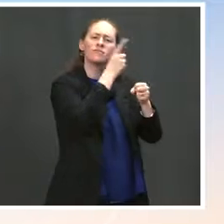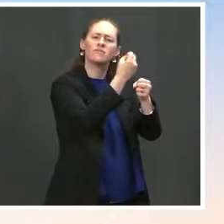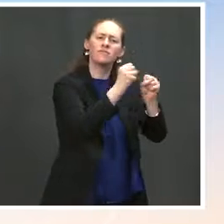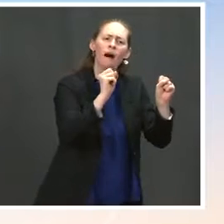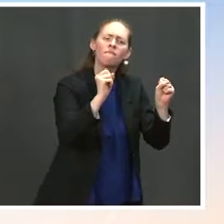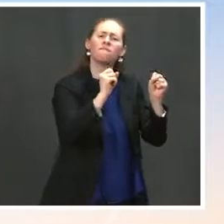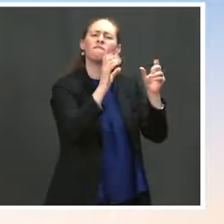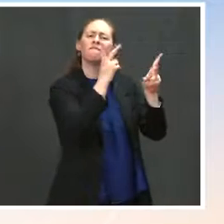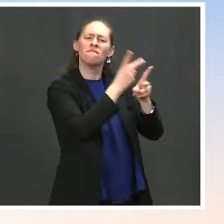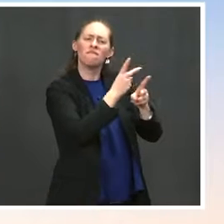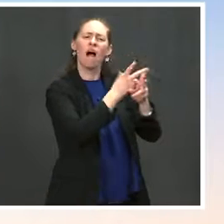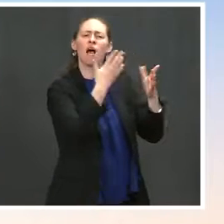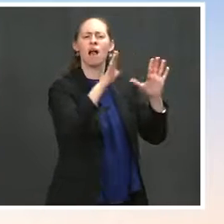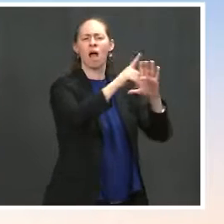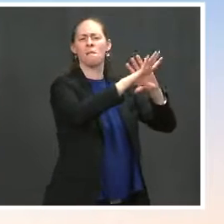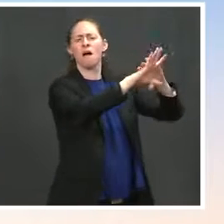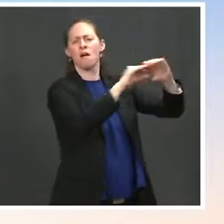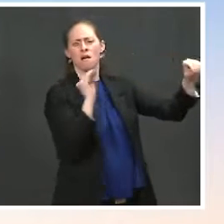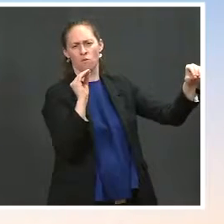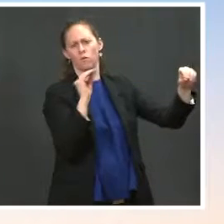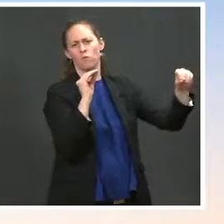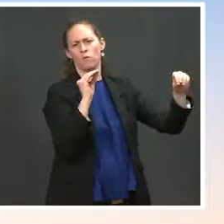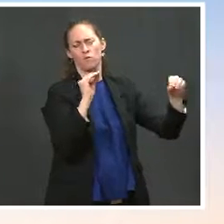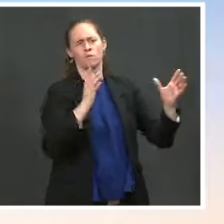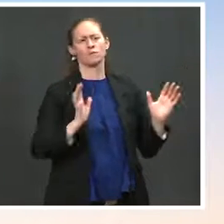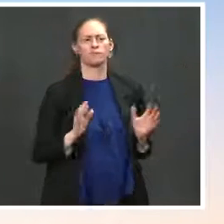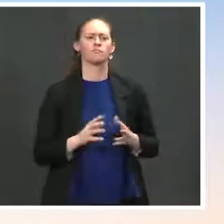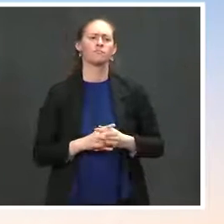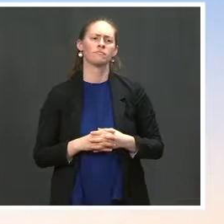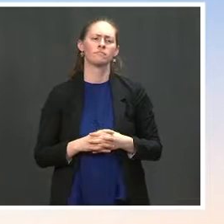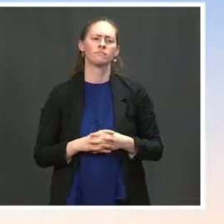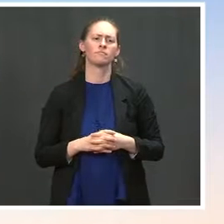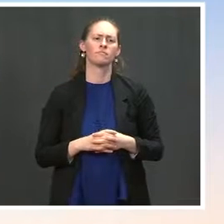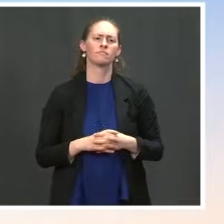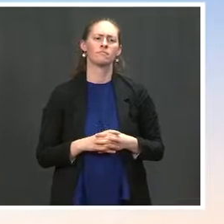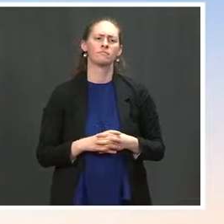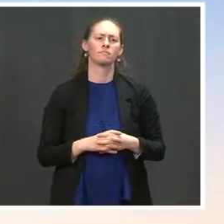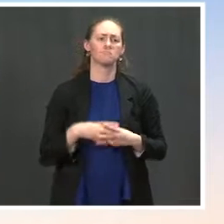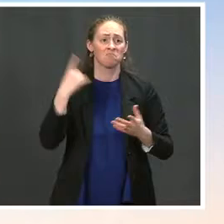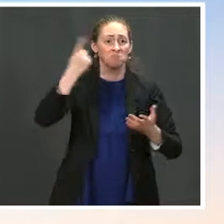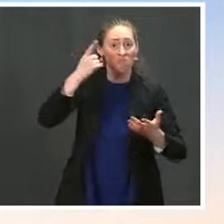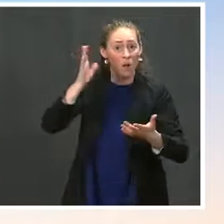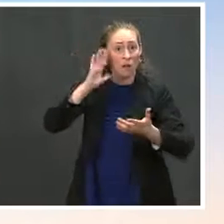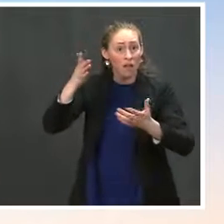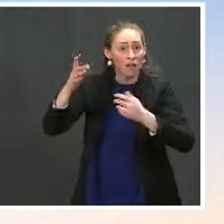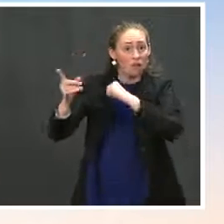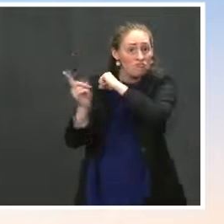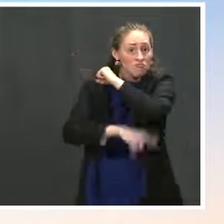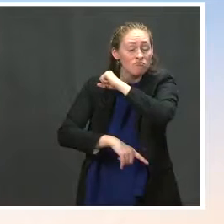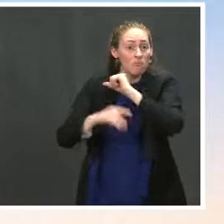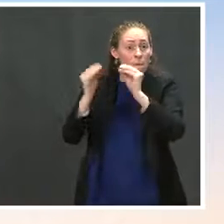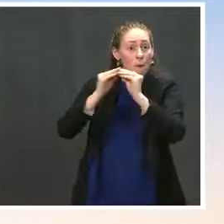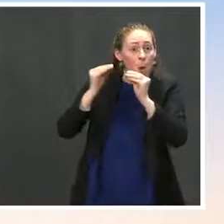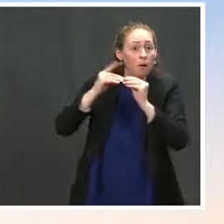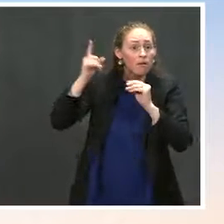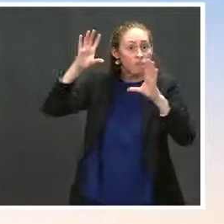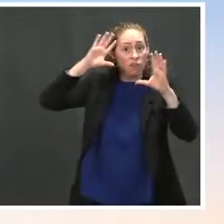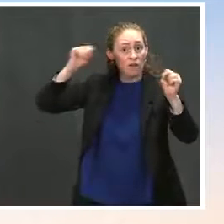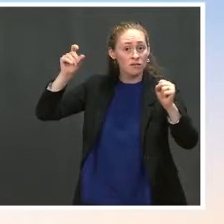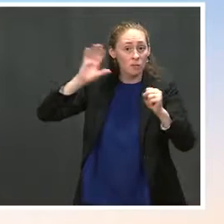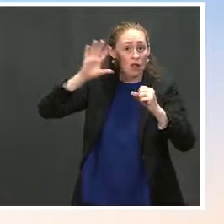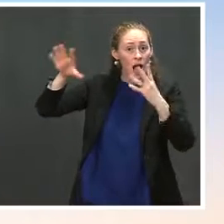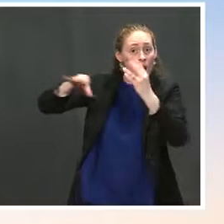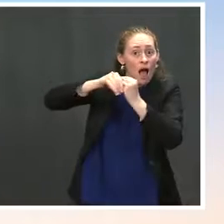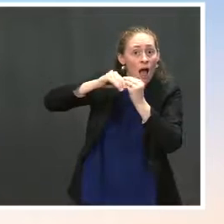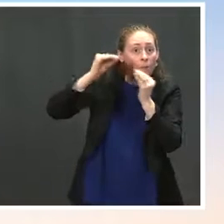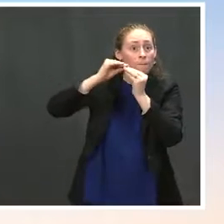be released. And my last one, is there anything you can say about additional Nord Stream 2 sanctions or what the administration is planning on designating additional entities?